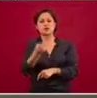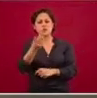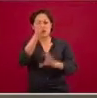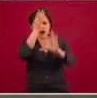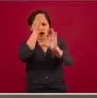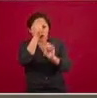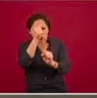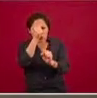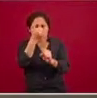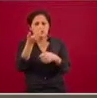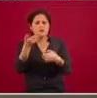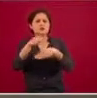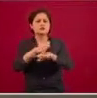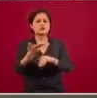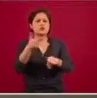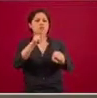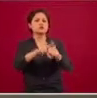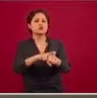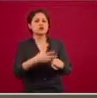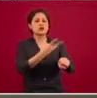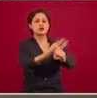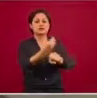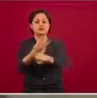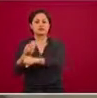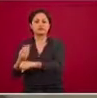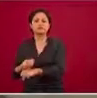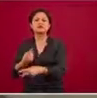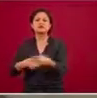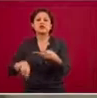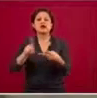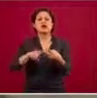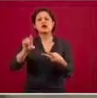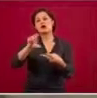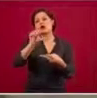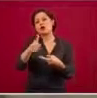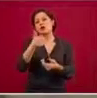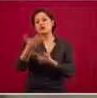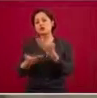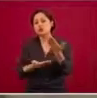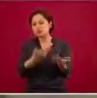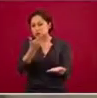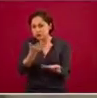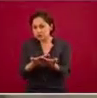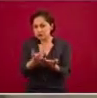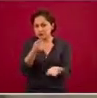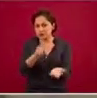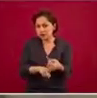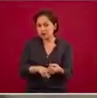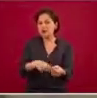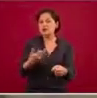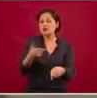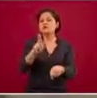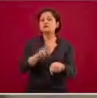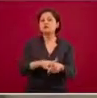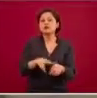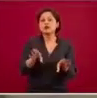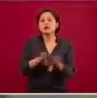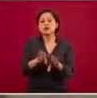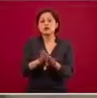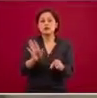secretaries. What were the agreements that were reached regarding the hospital reconversion plan?